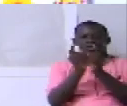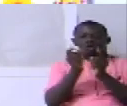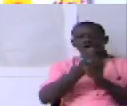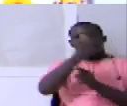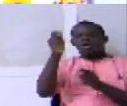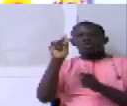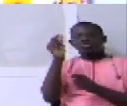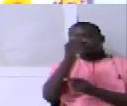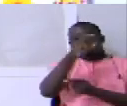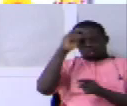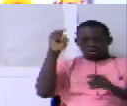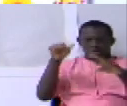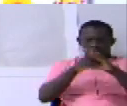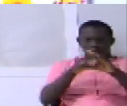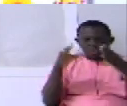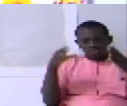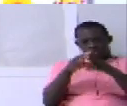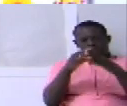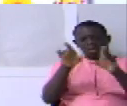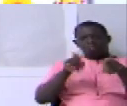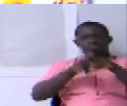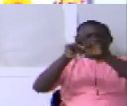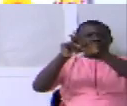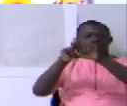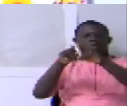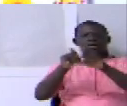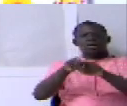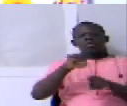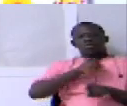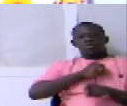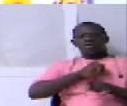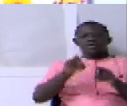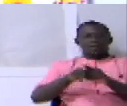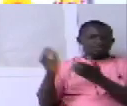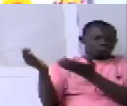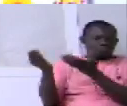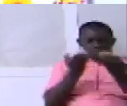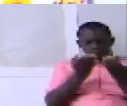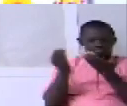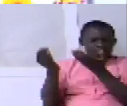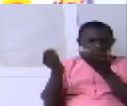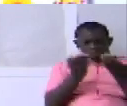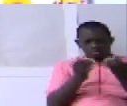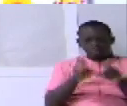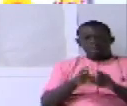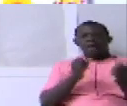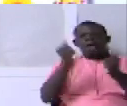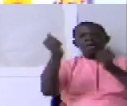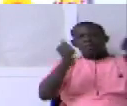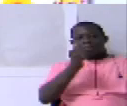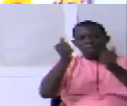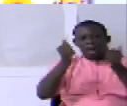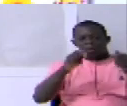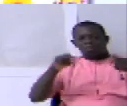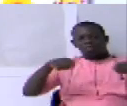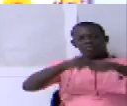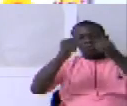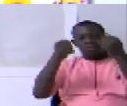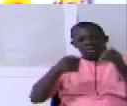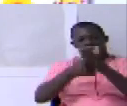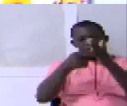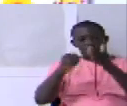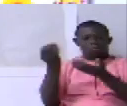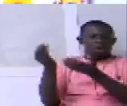Ni recruitolu dolu menu tata nyola do kula kutolu. we are bringing down the bags of rice, the bags of groundnuts. Utu